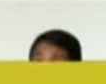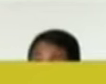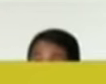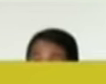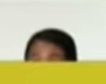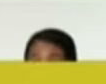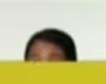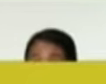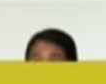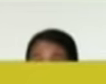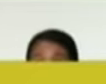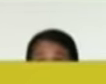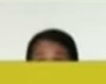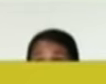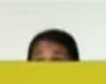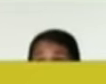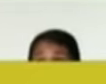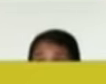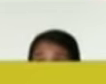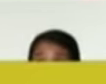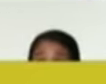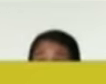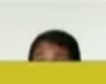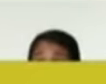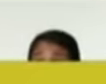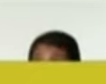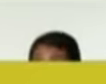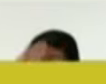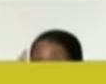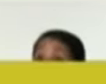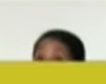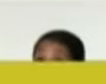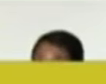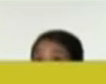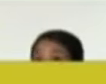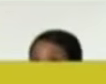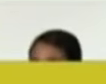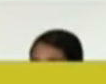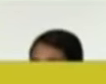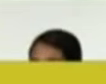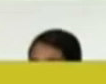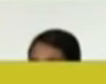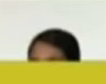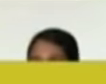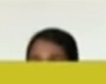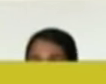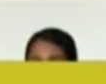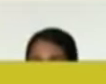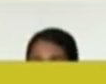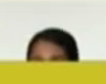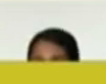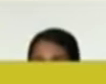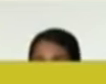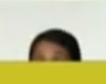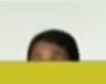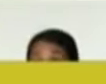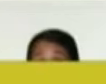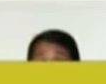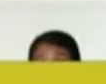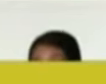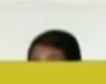of security to share the advancement of science and innovation, among other aspects.